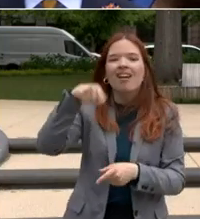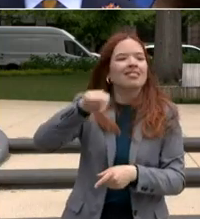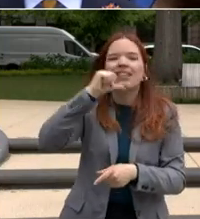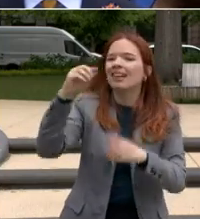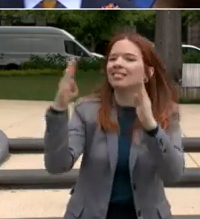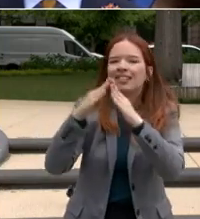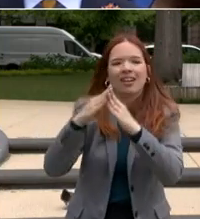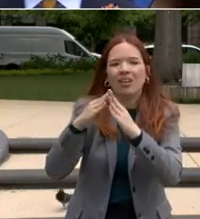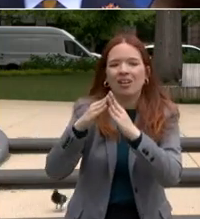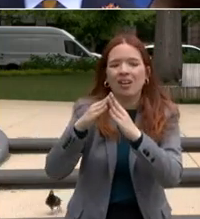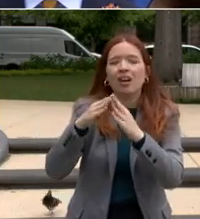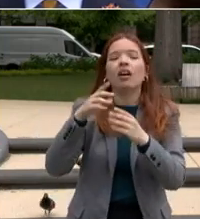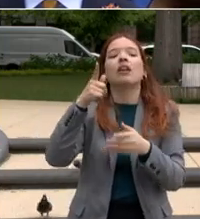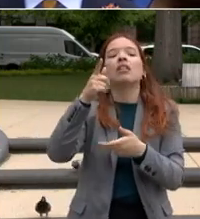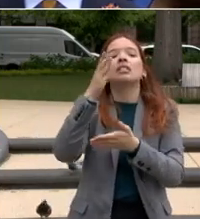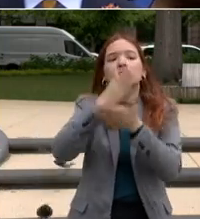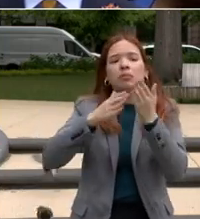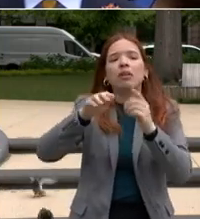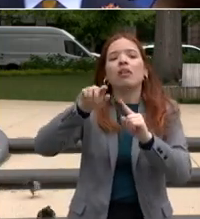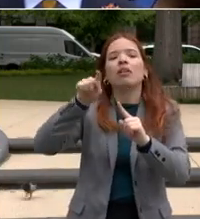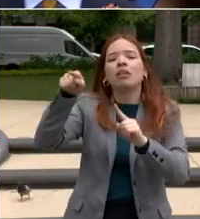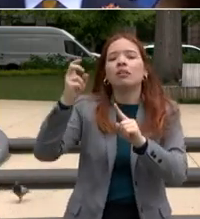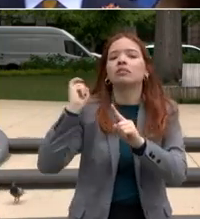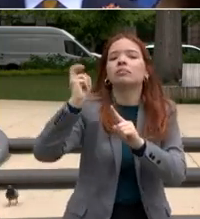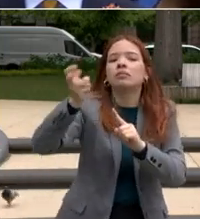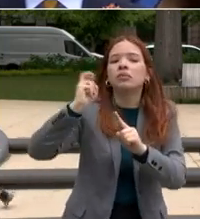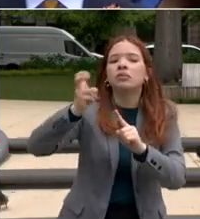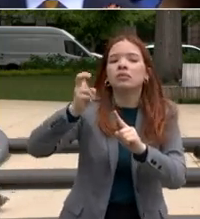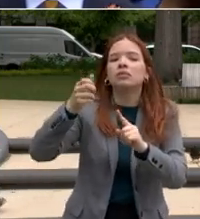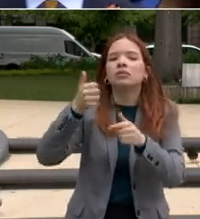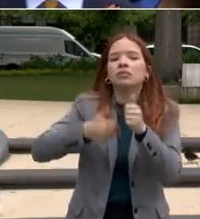the Transportation Committee chair.